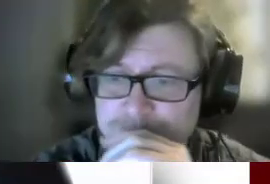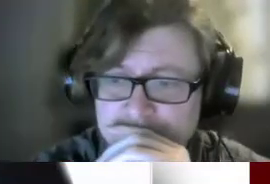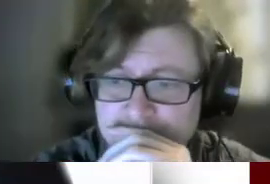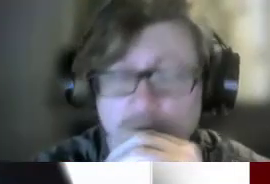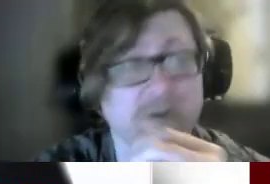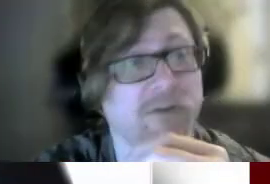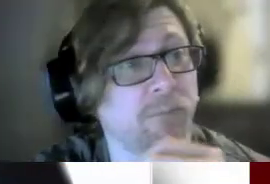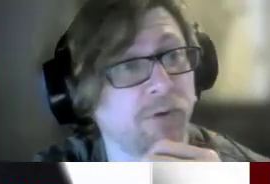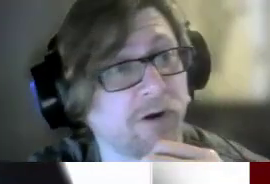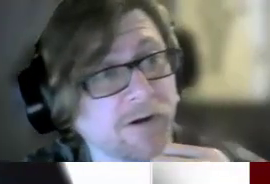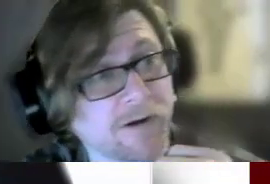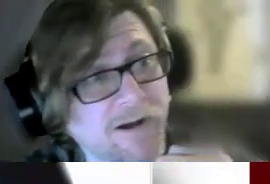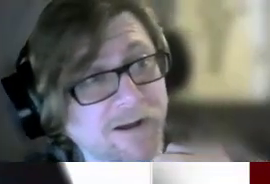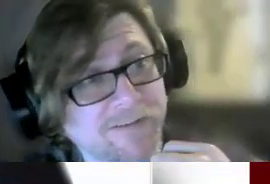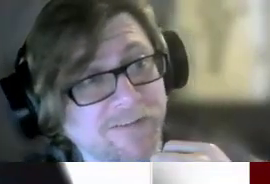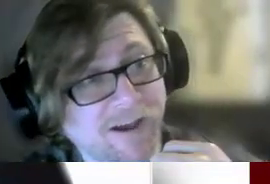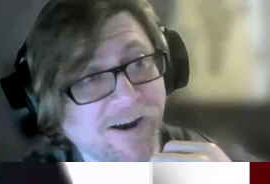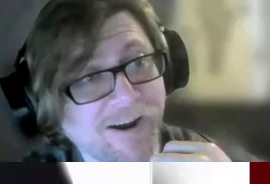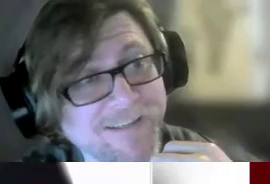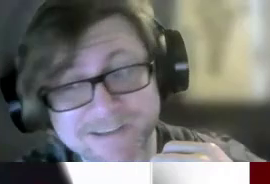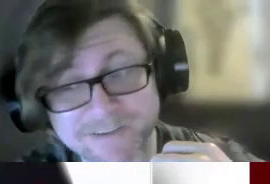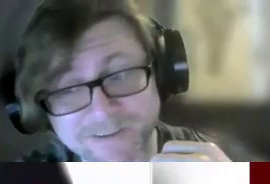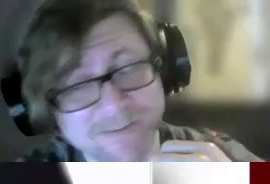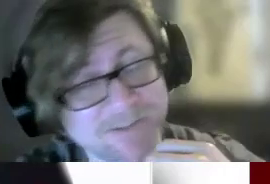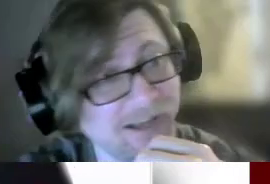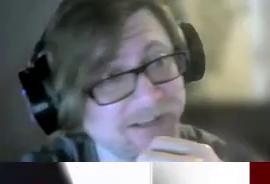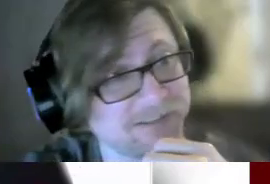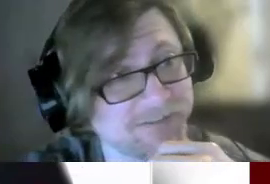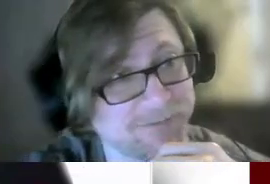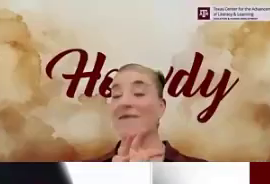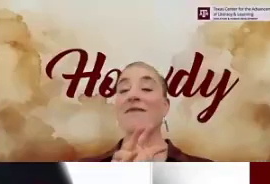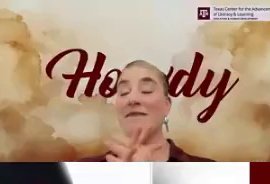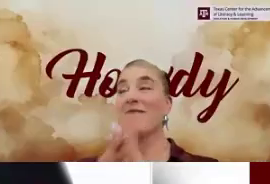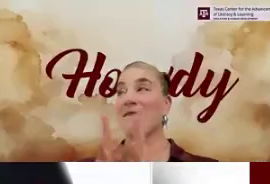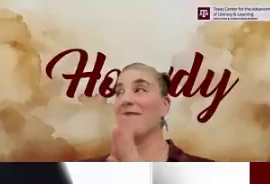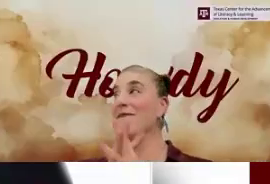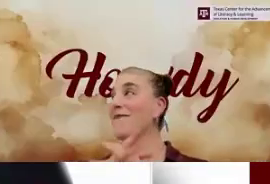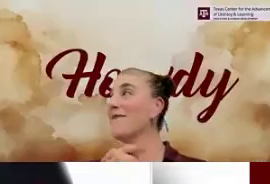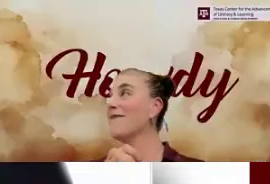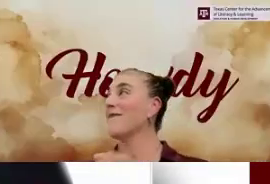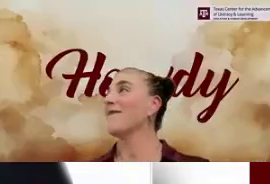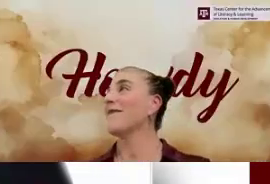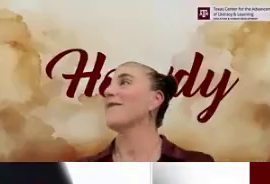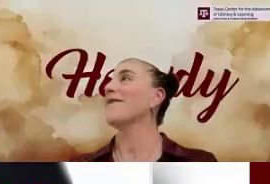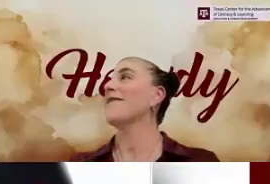Excellent question. You want us to put our ideas in the chat? If